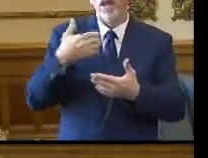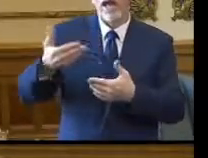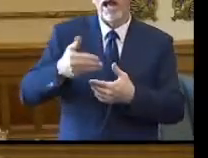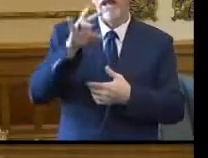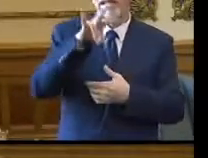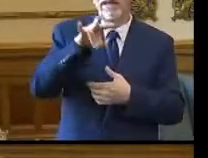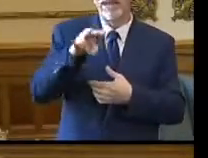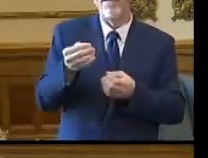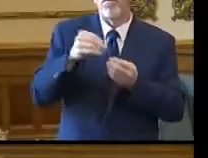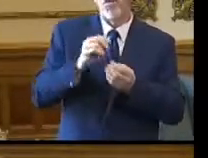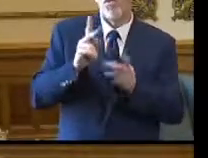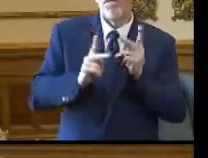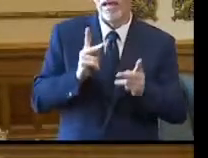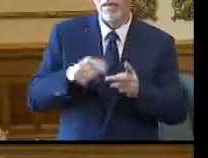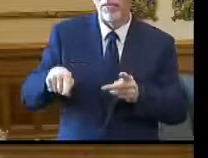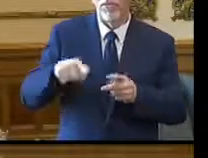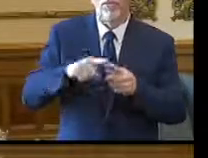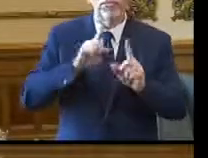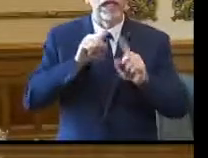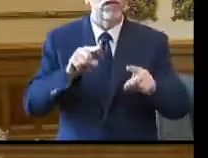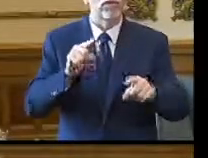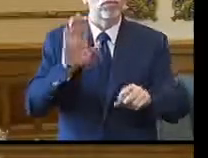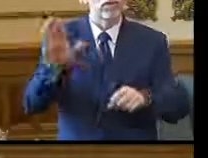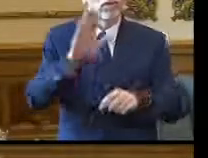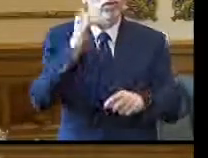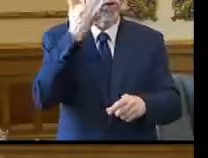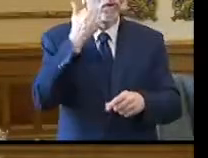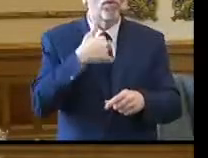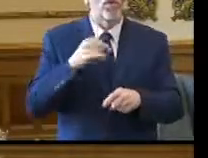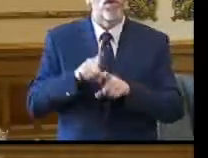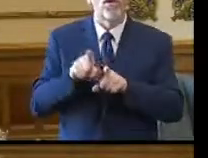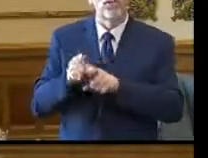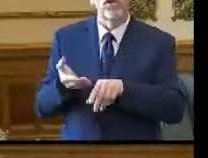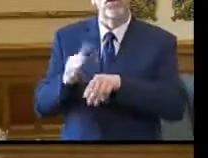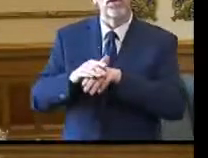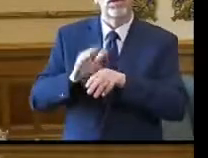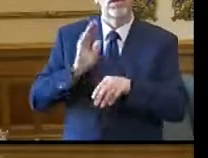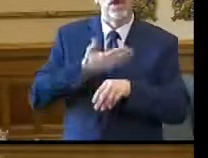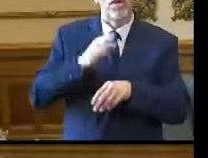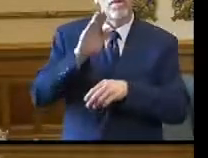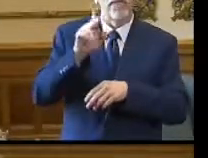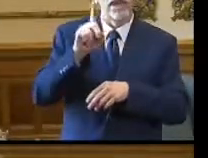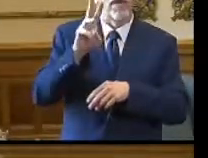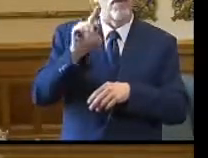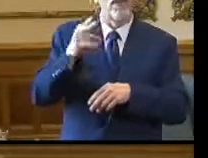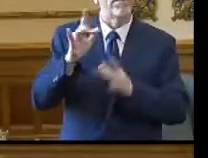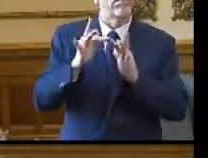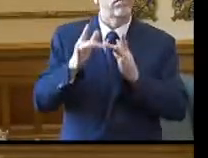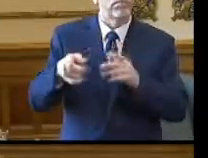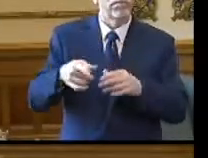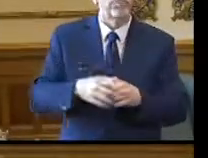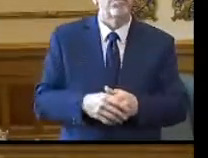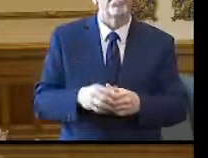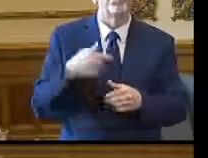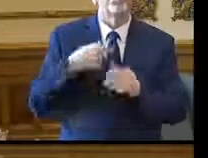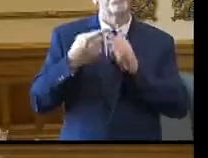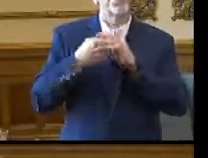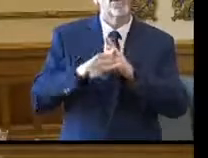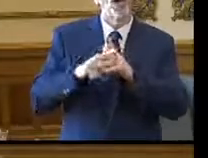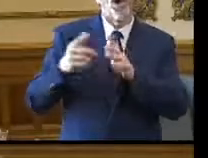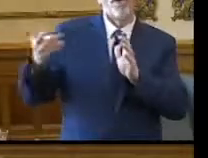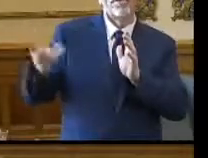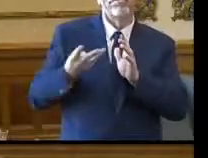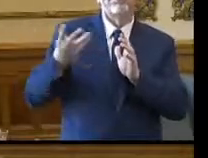people to address this. We were also increasing some of our bandwidth. We began phasing in those